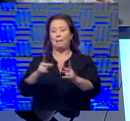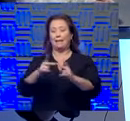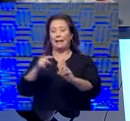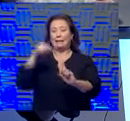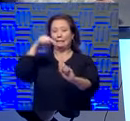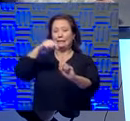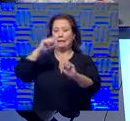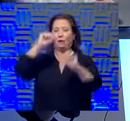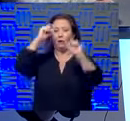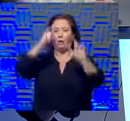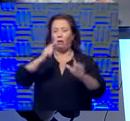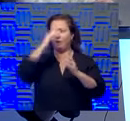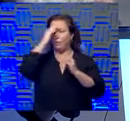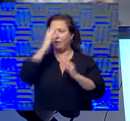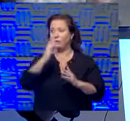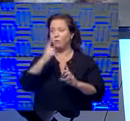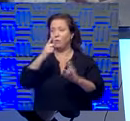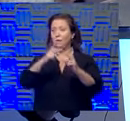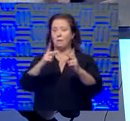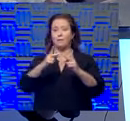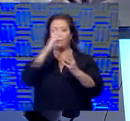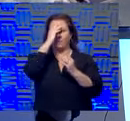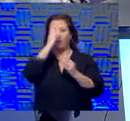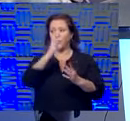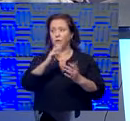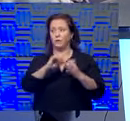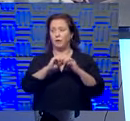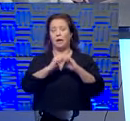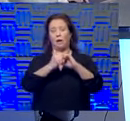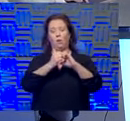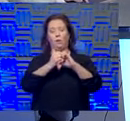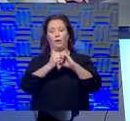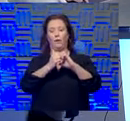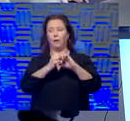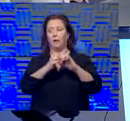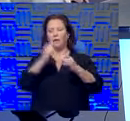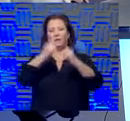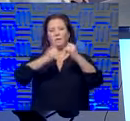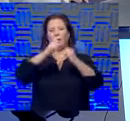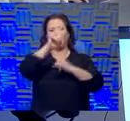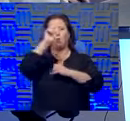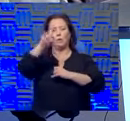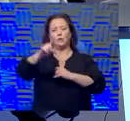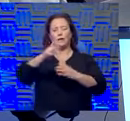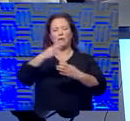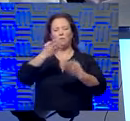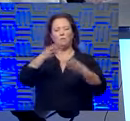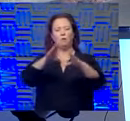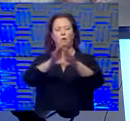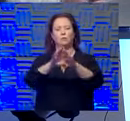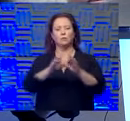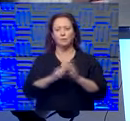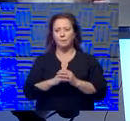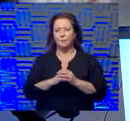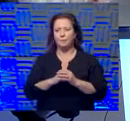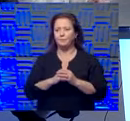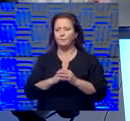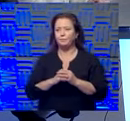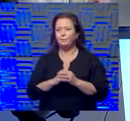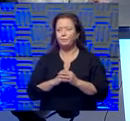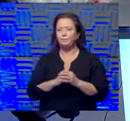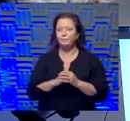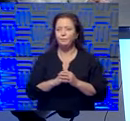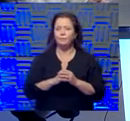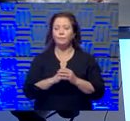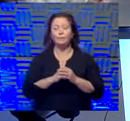go and get all their One place for information, and how do we look at that? So and this will be our final question today, and then we'll wrap up. Okay.